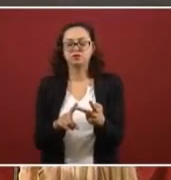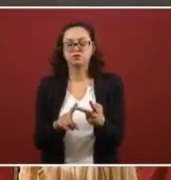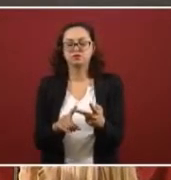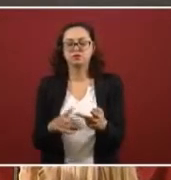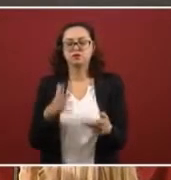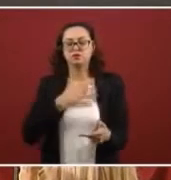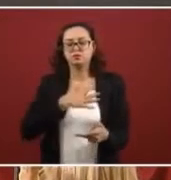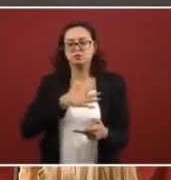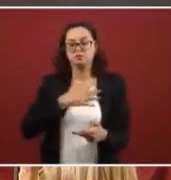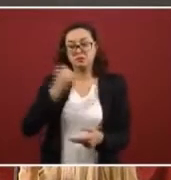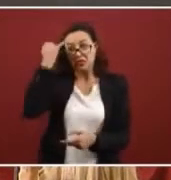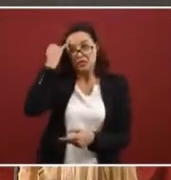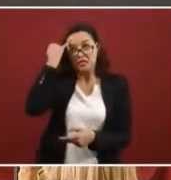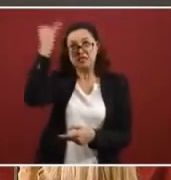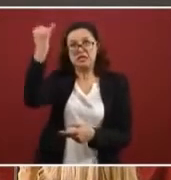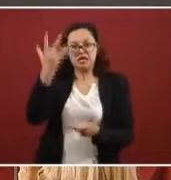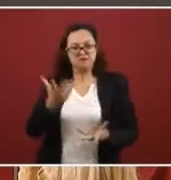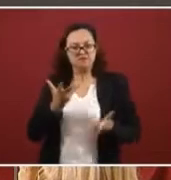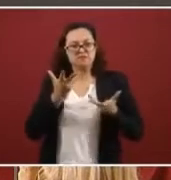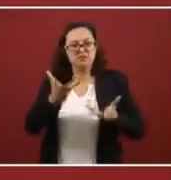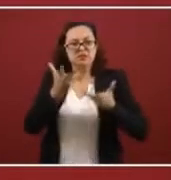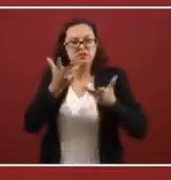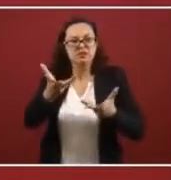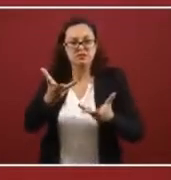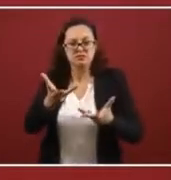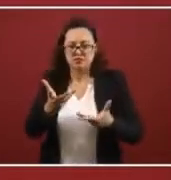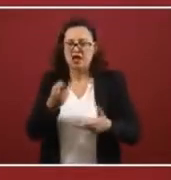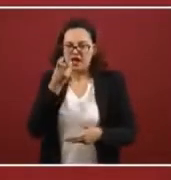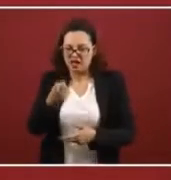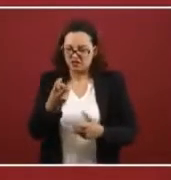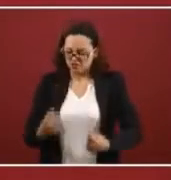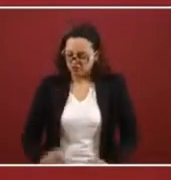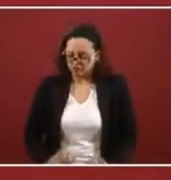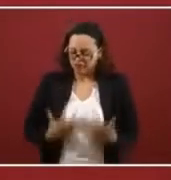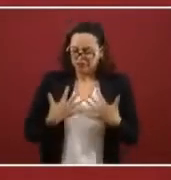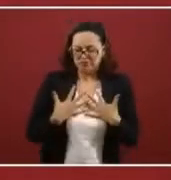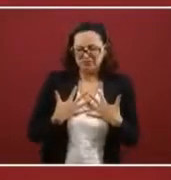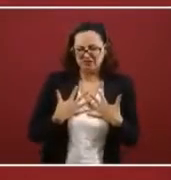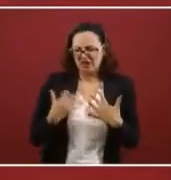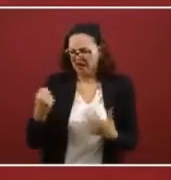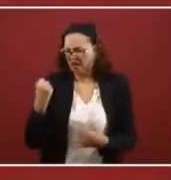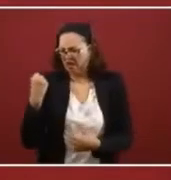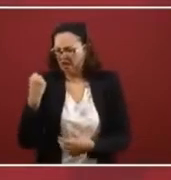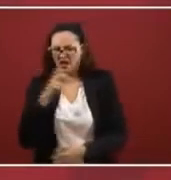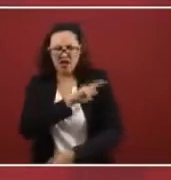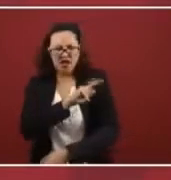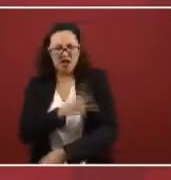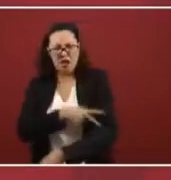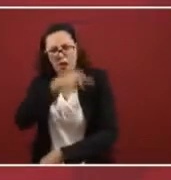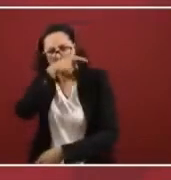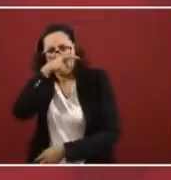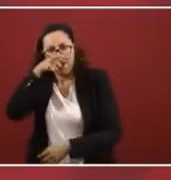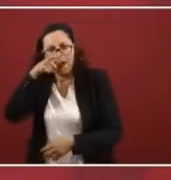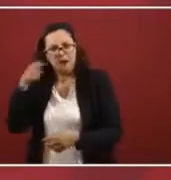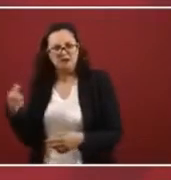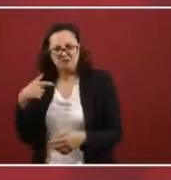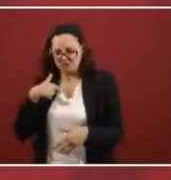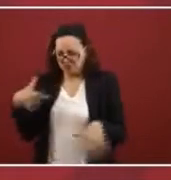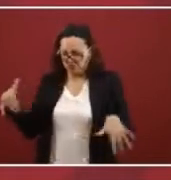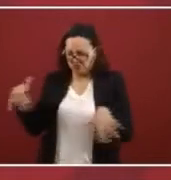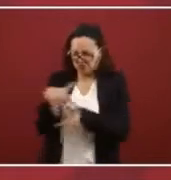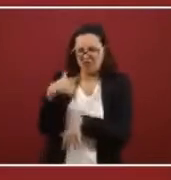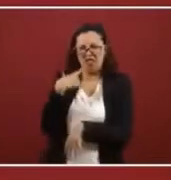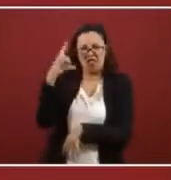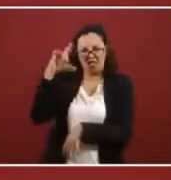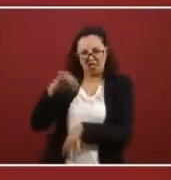no la ambición al poder, not ambition to power. Repito, I soy repeat, un ambicioso vulgar. I am